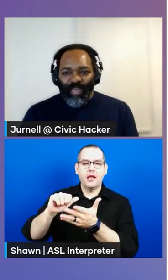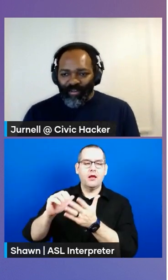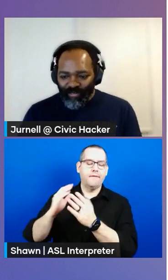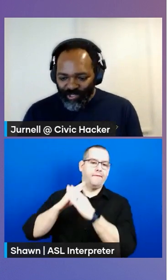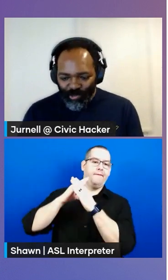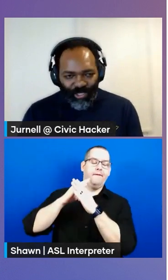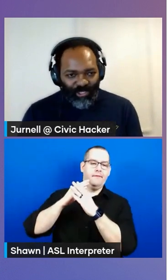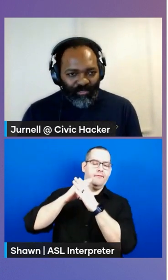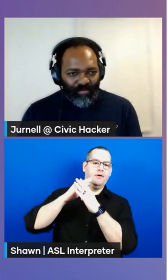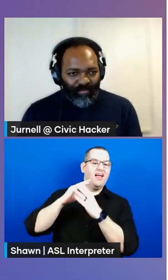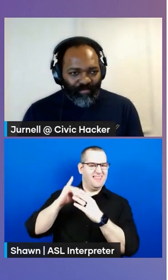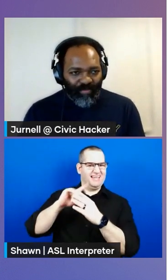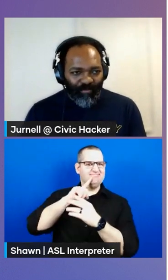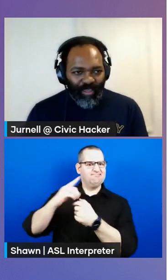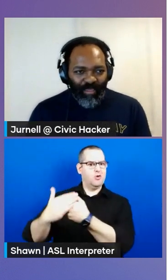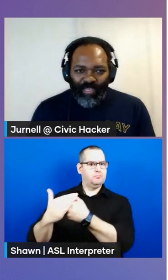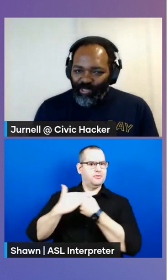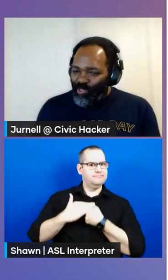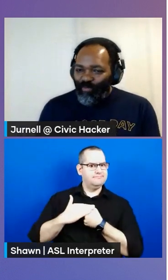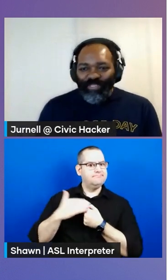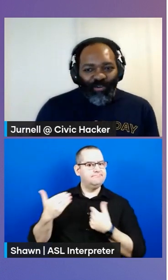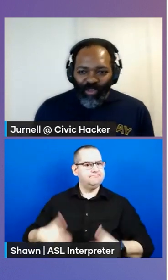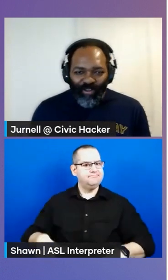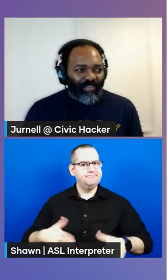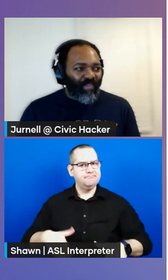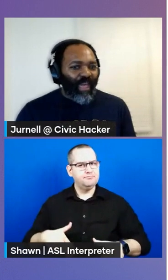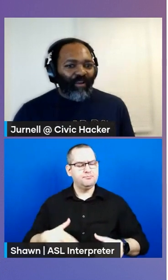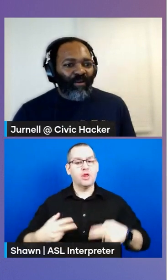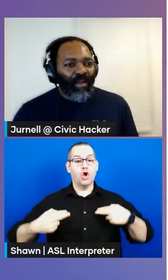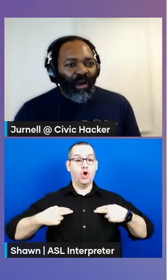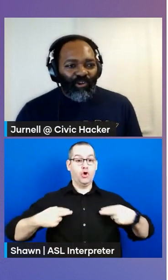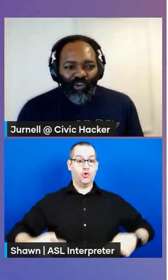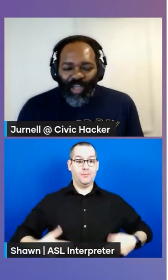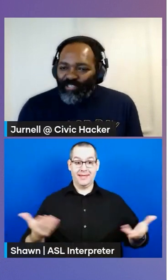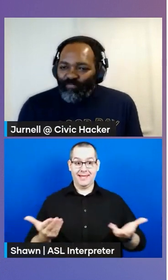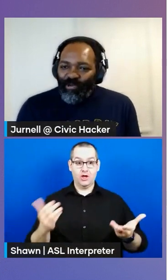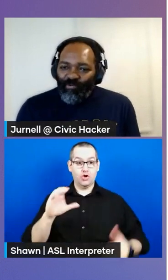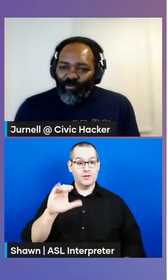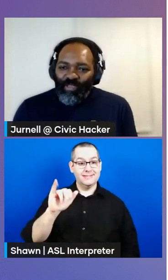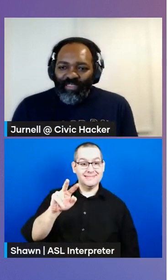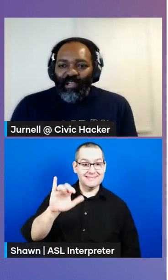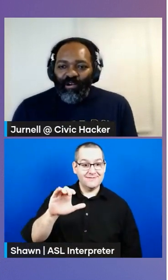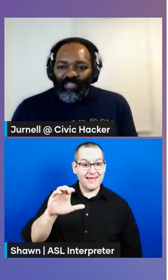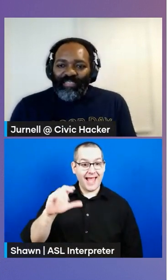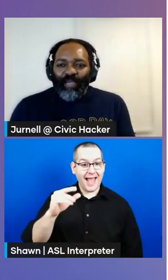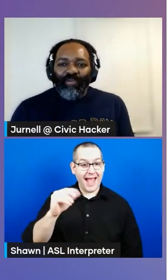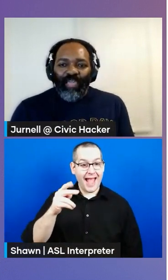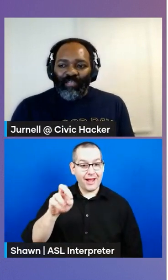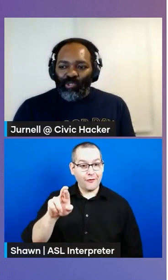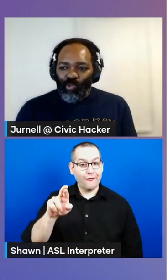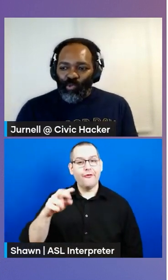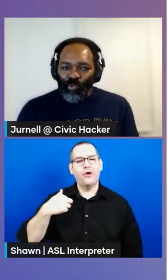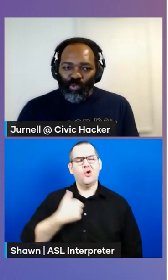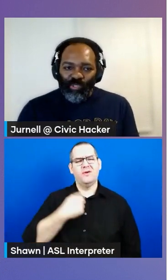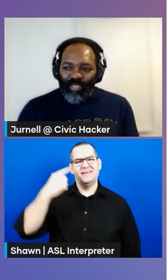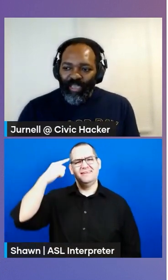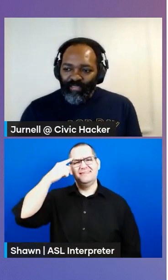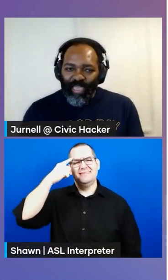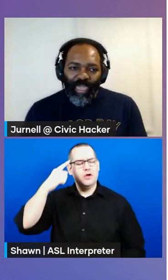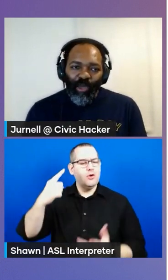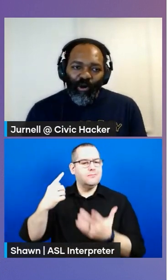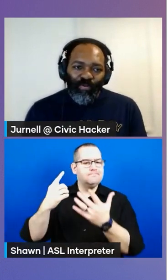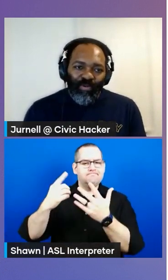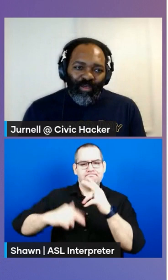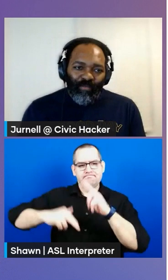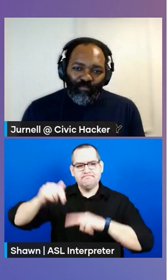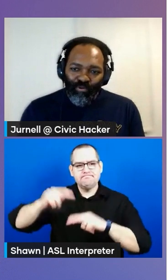try to get out of their situation, right? So the humans over here at Civic Hacker are trying to build what we think are cybernetic tools